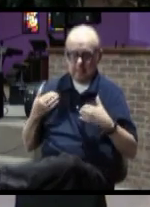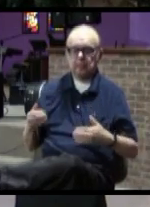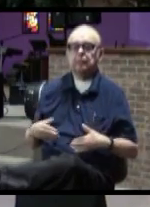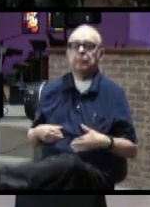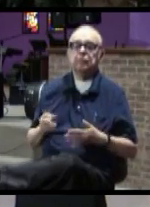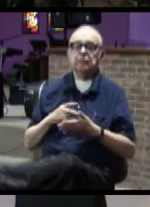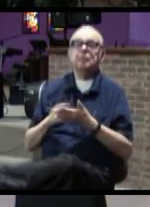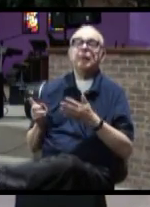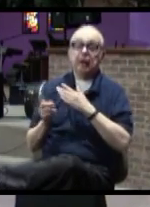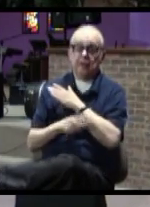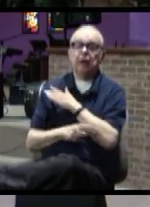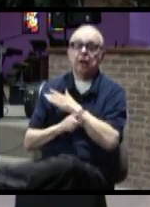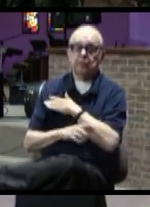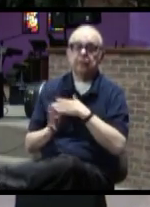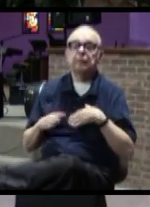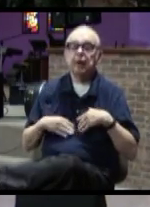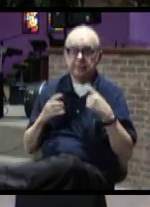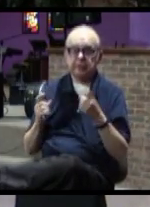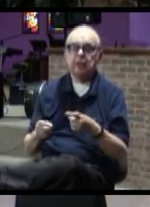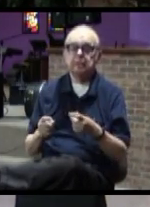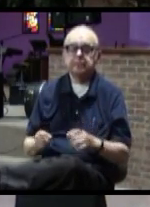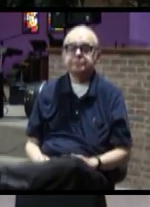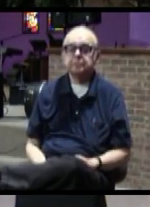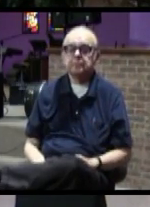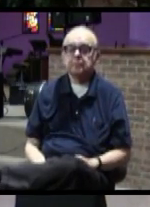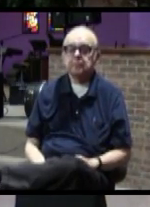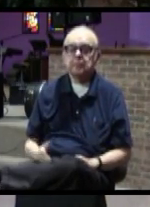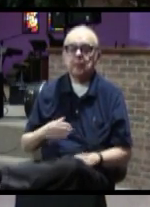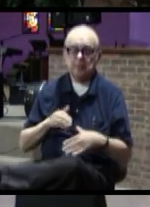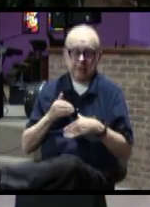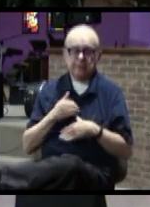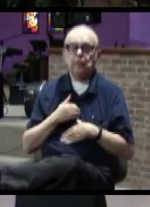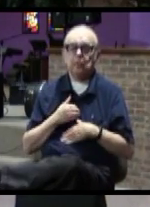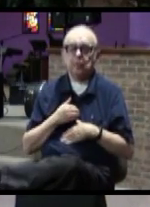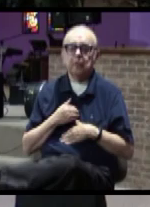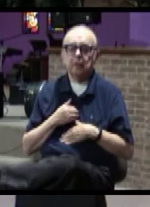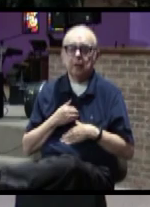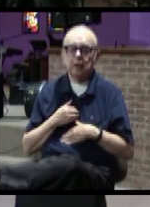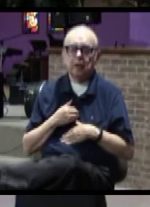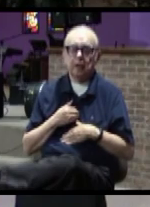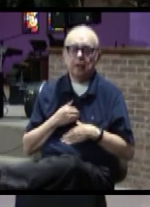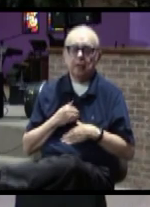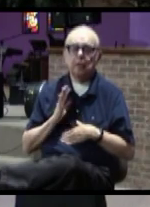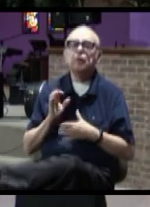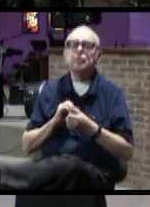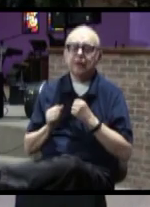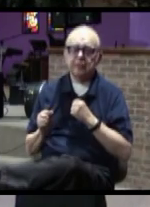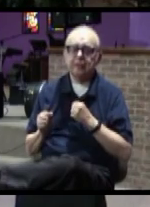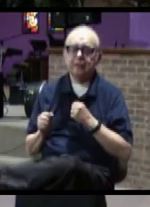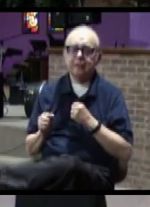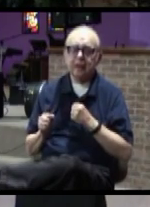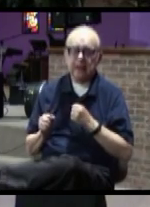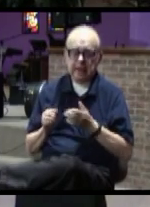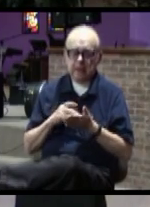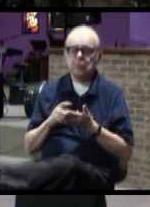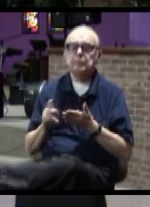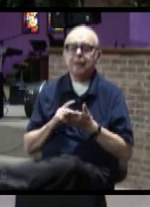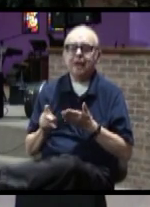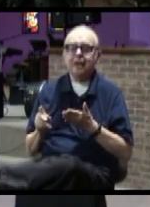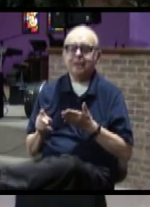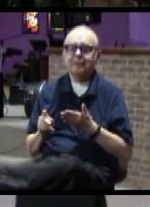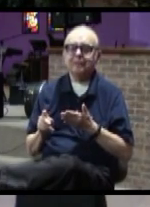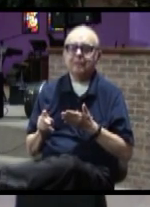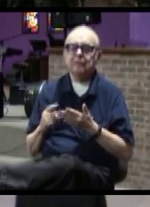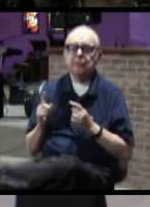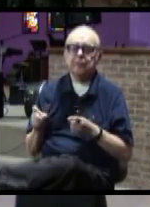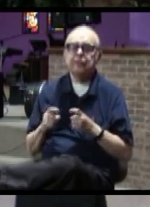sin. My body will pay the consequences of my sin. My soul will reap